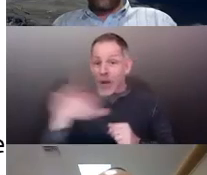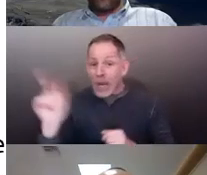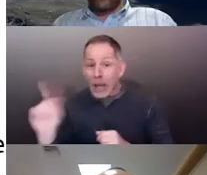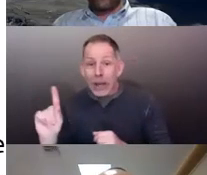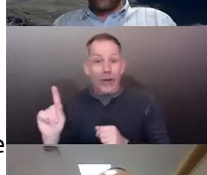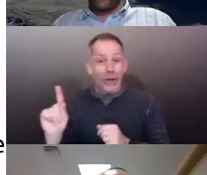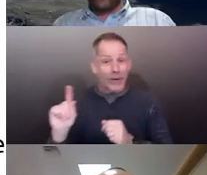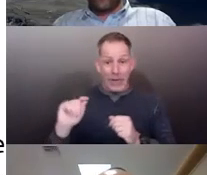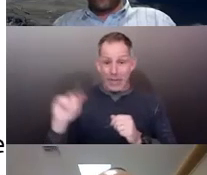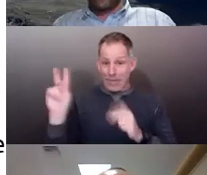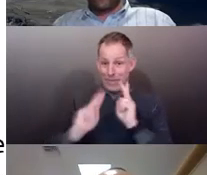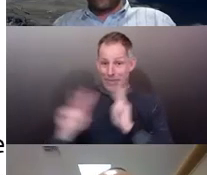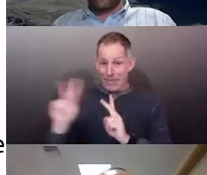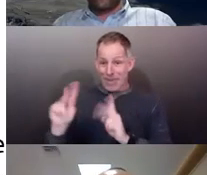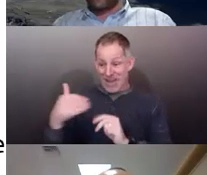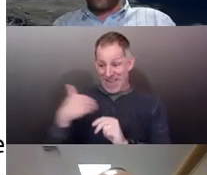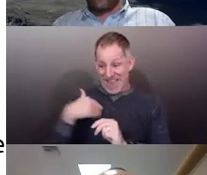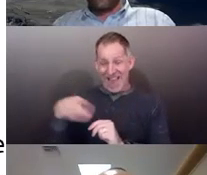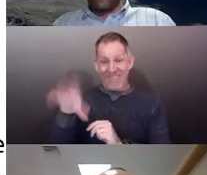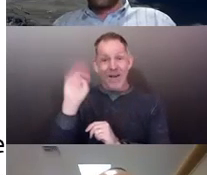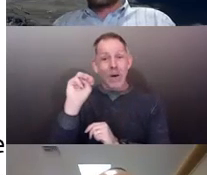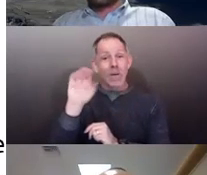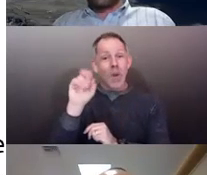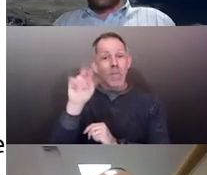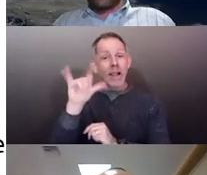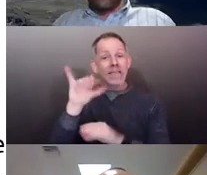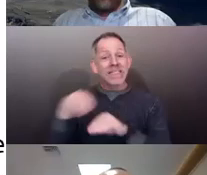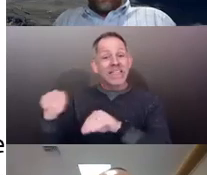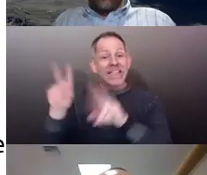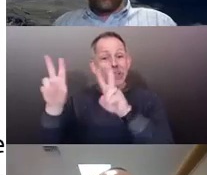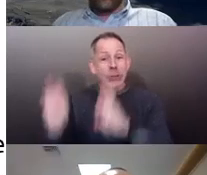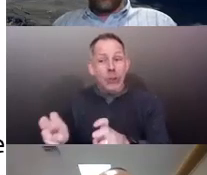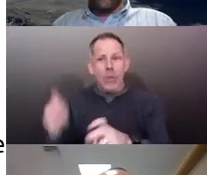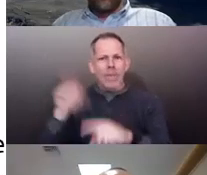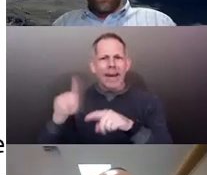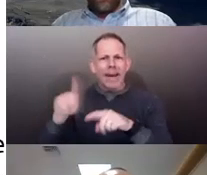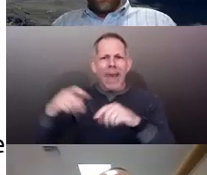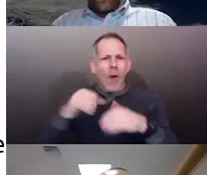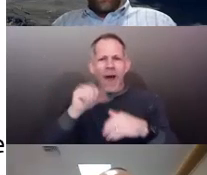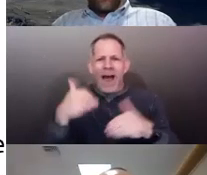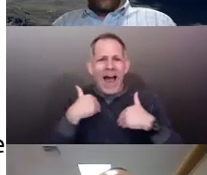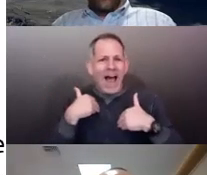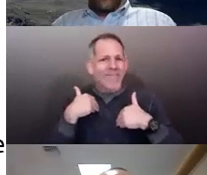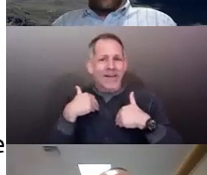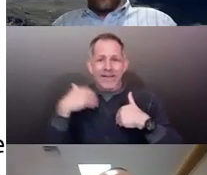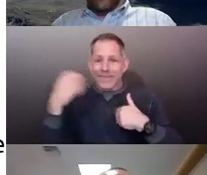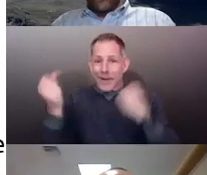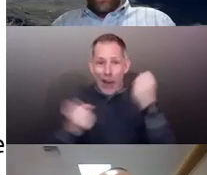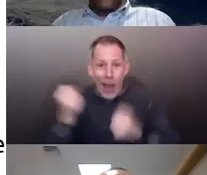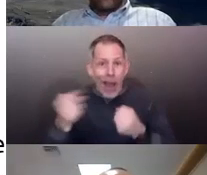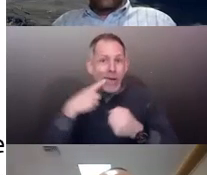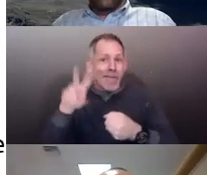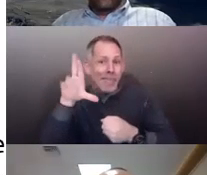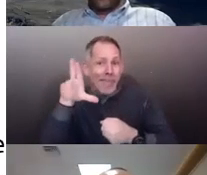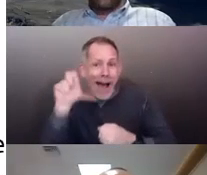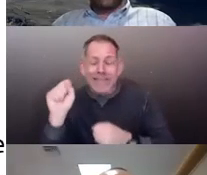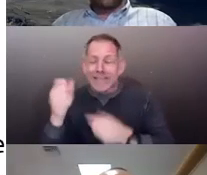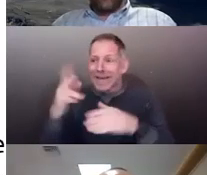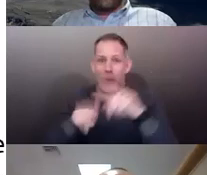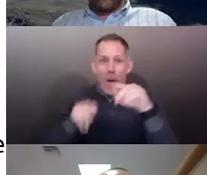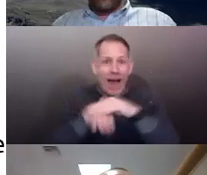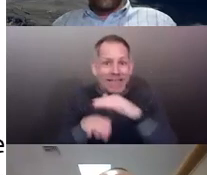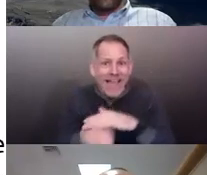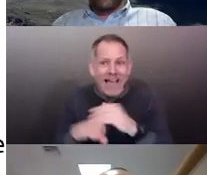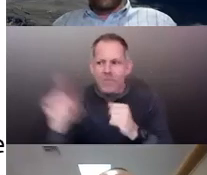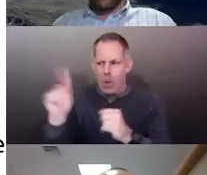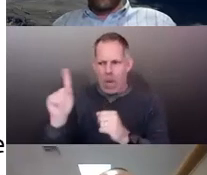see where folks are already challenged with just getting the distance to food availability. There's complex